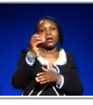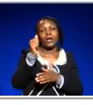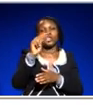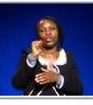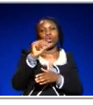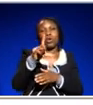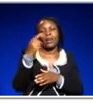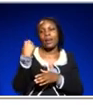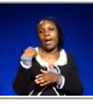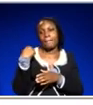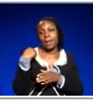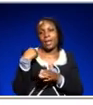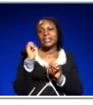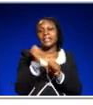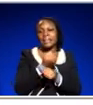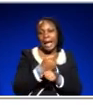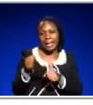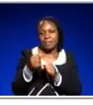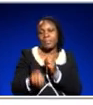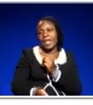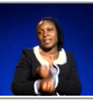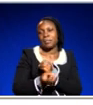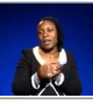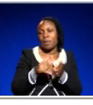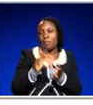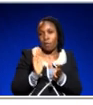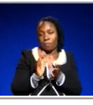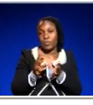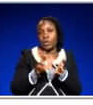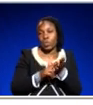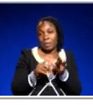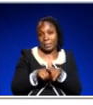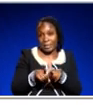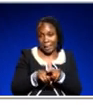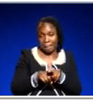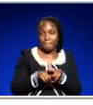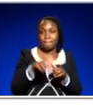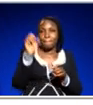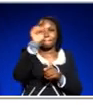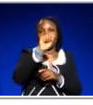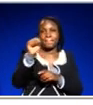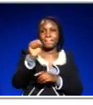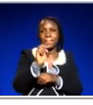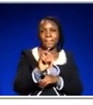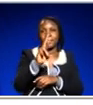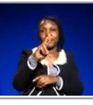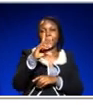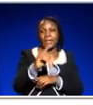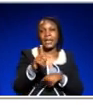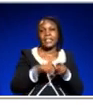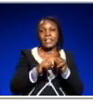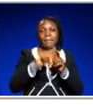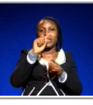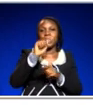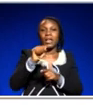rational numbers. I take that again. SADs are those roots of rational